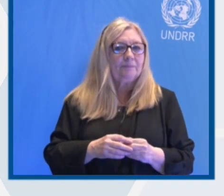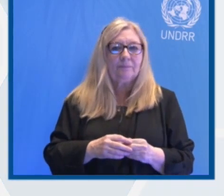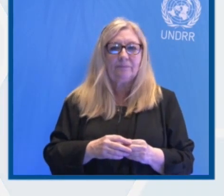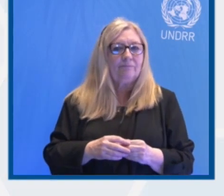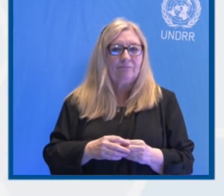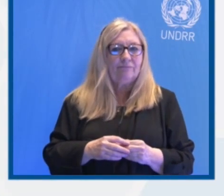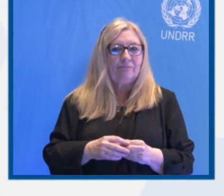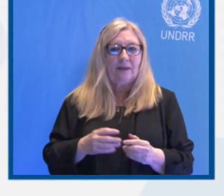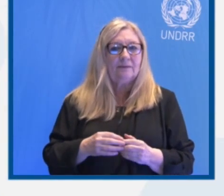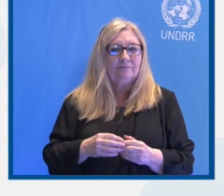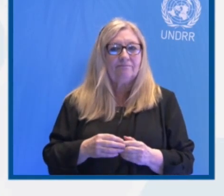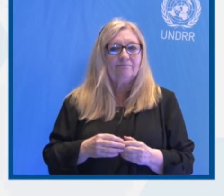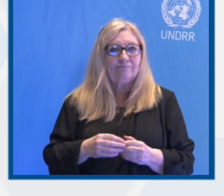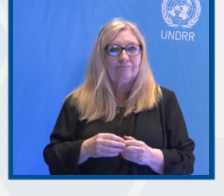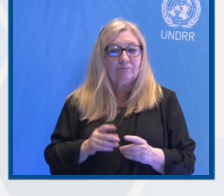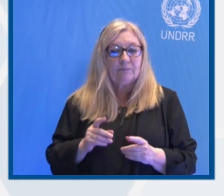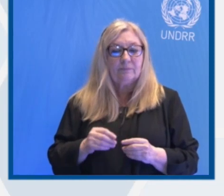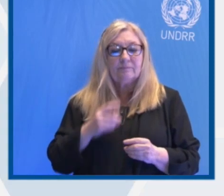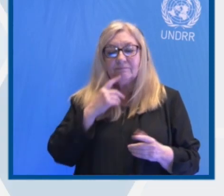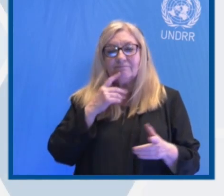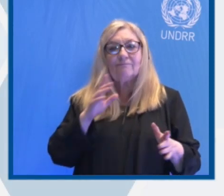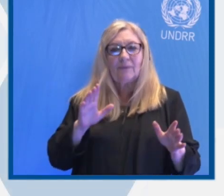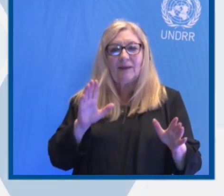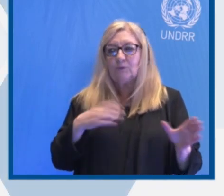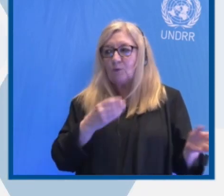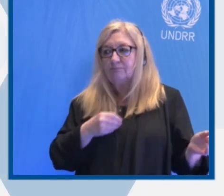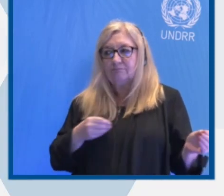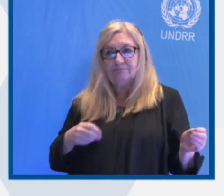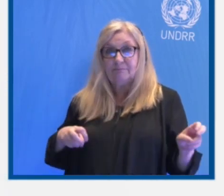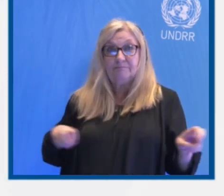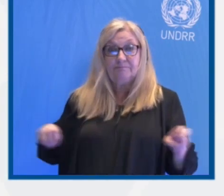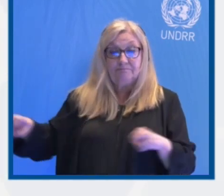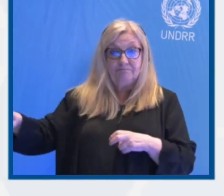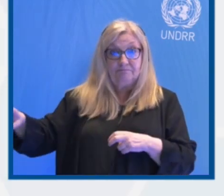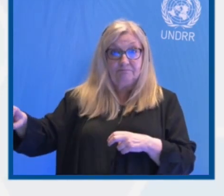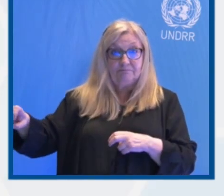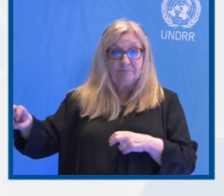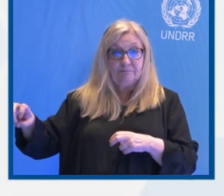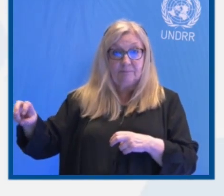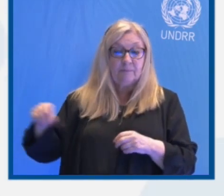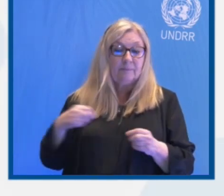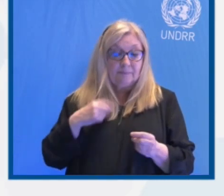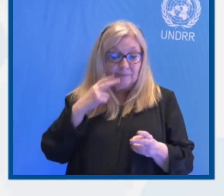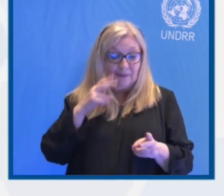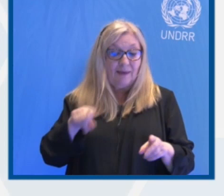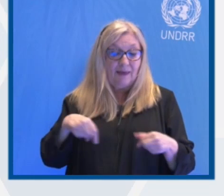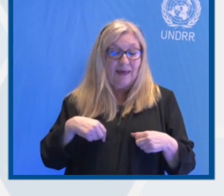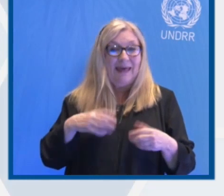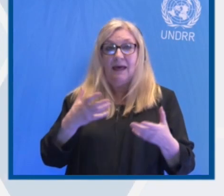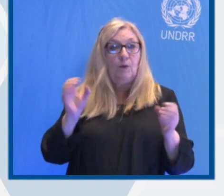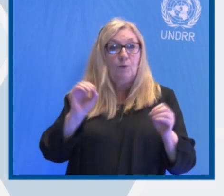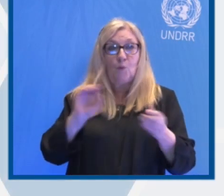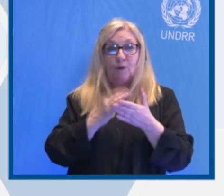disaster risk recovery is good, but risk mitigation and resilience is extremely important, and it